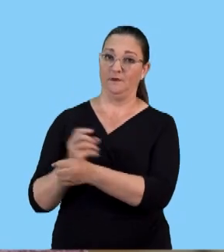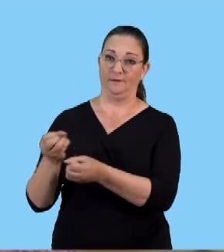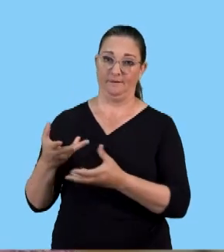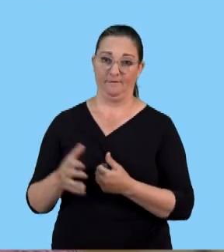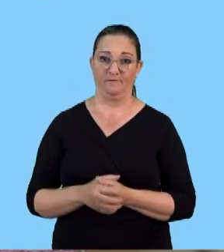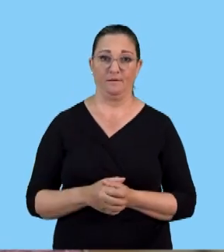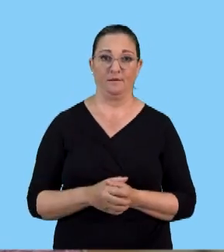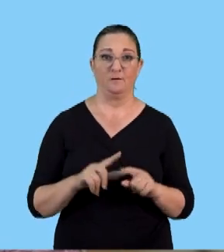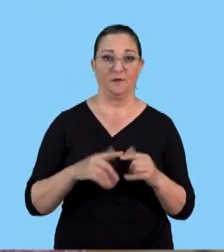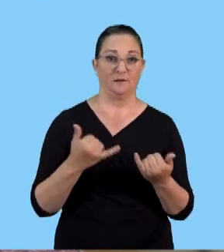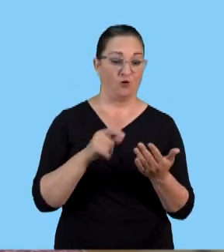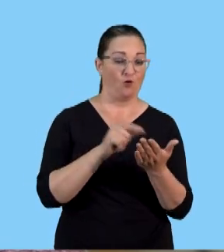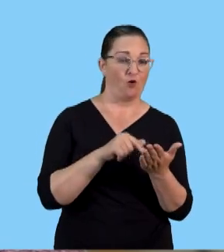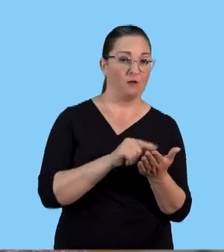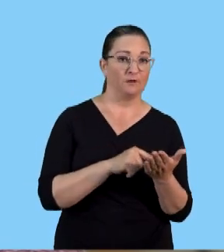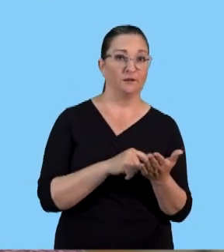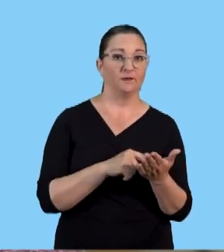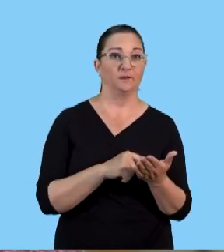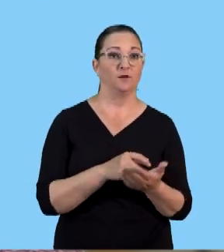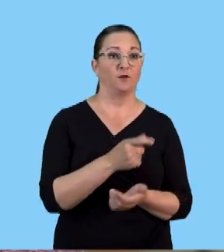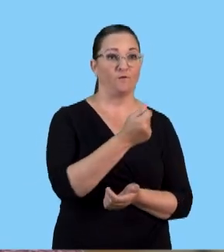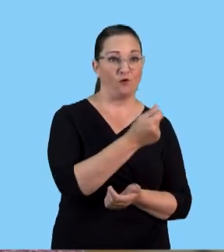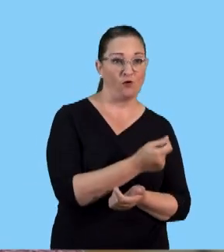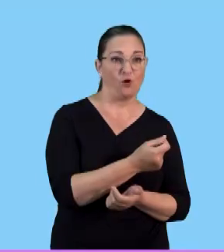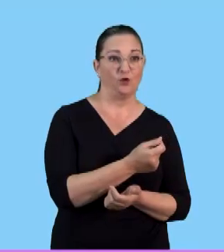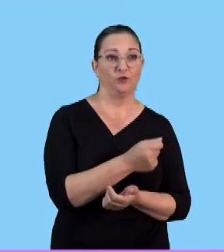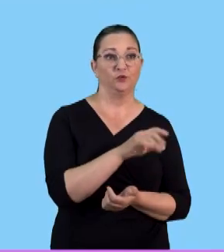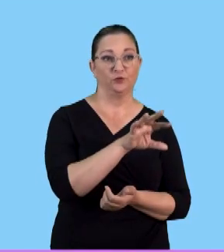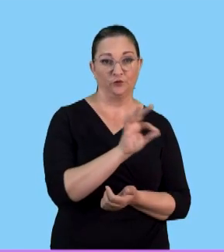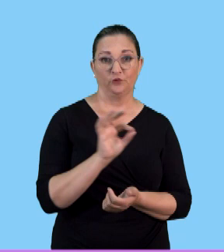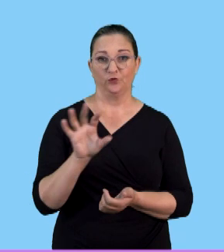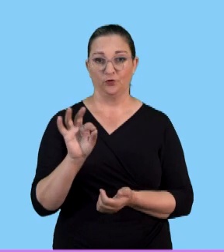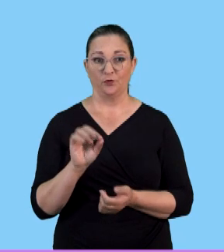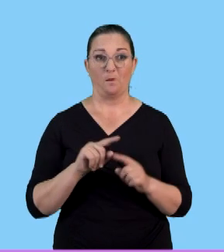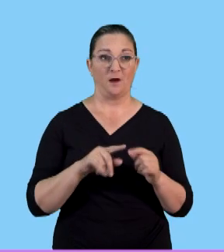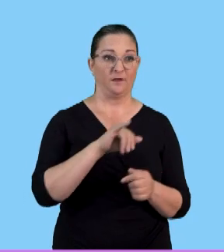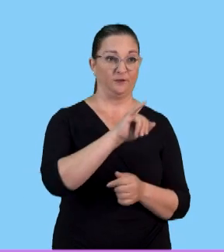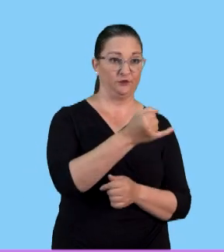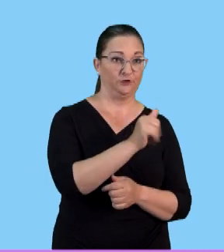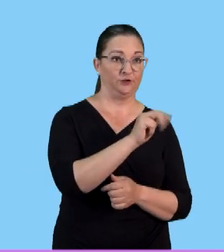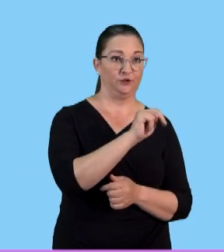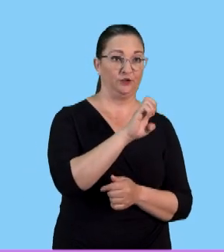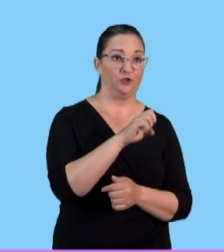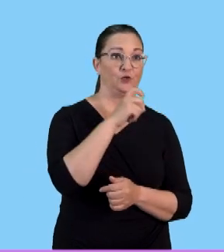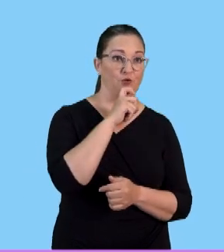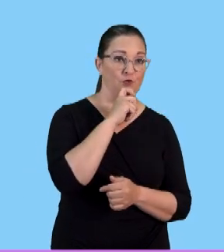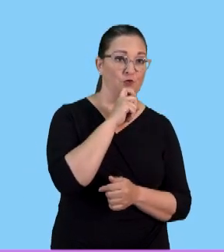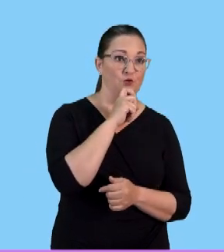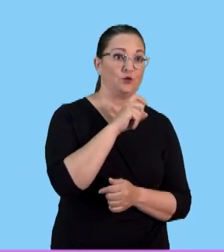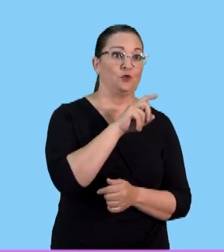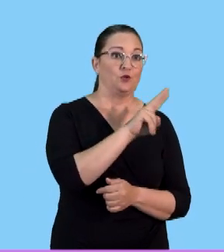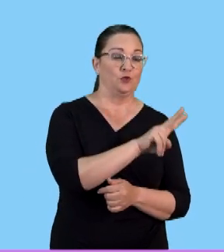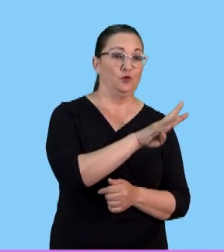free minutes. Calculate the cost for each option if Jane has used